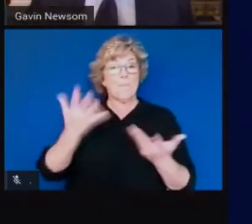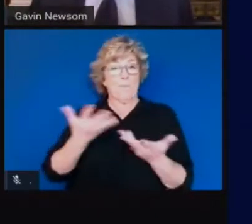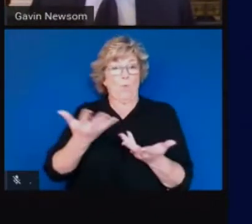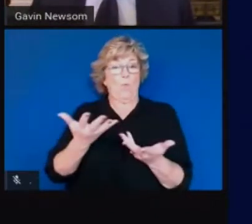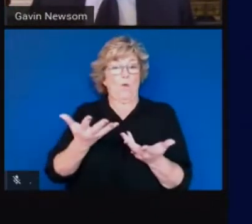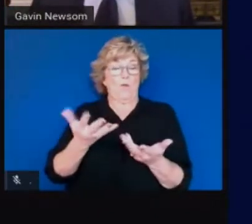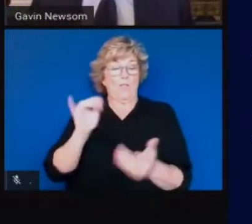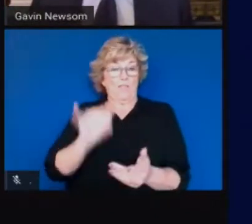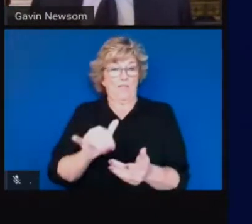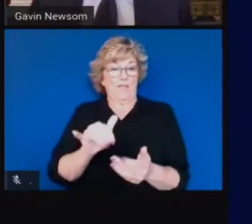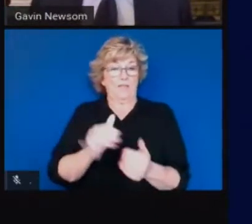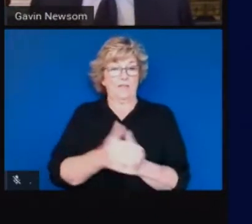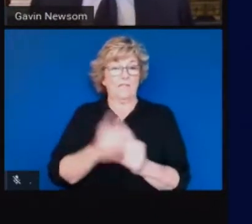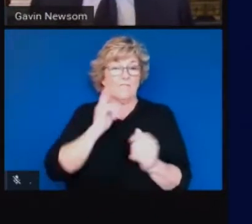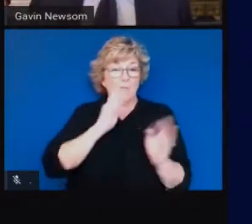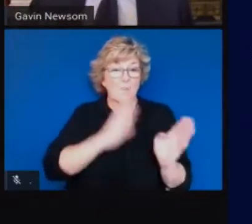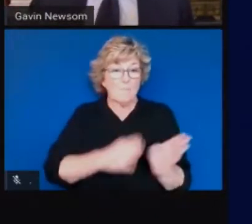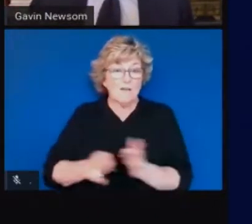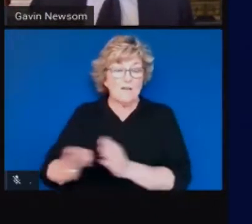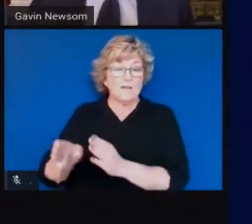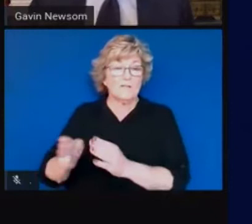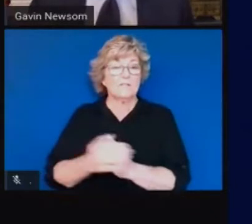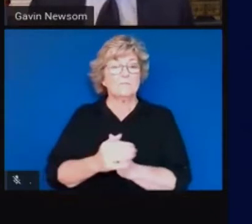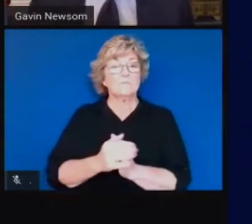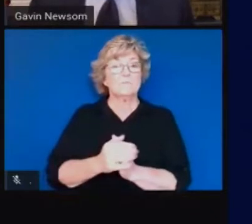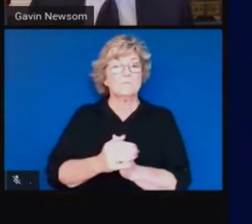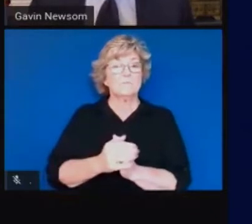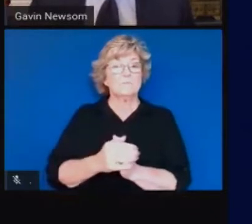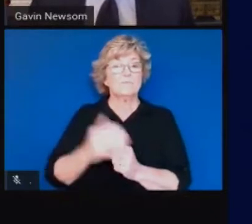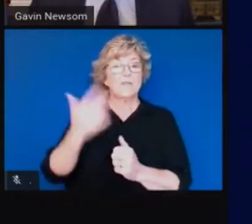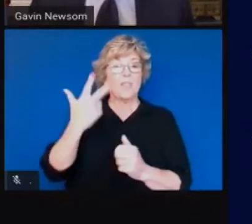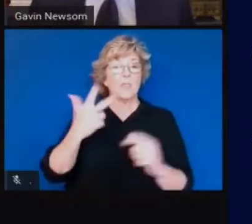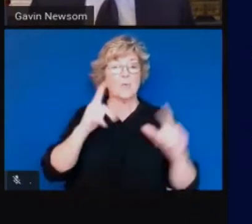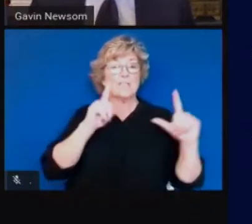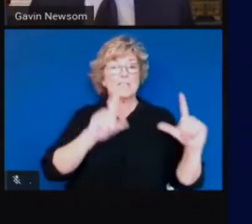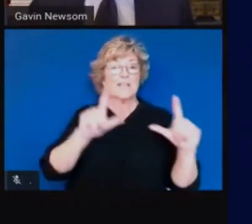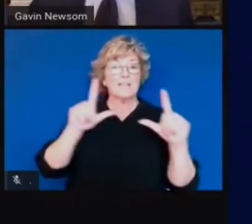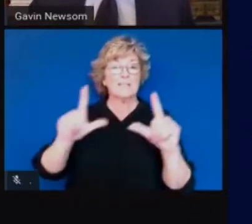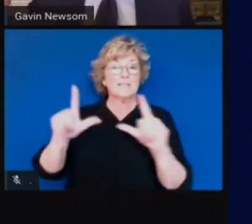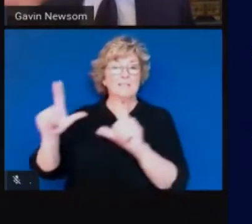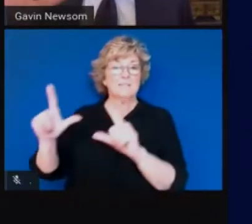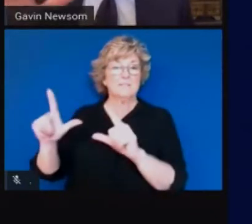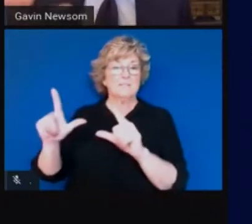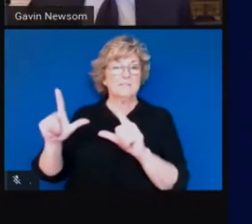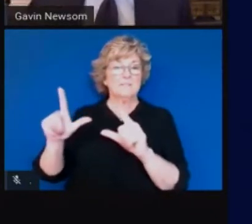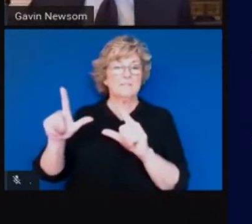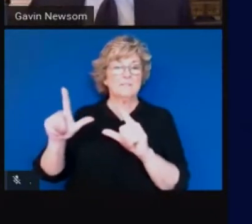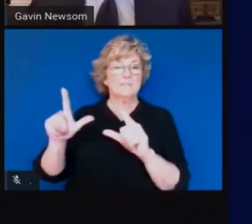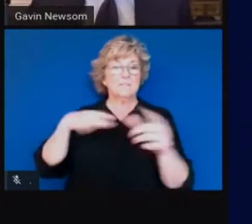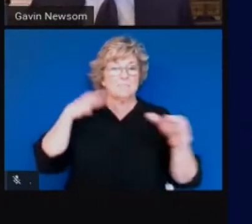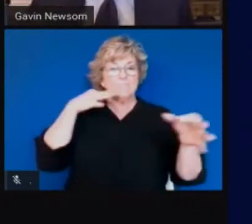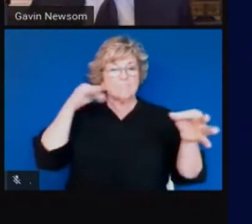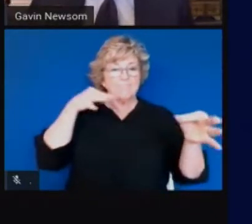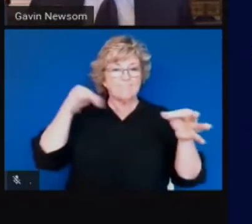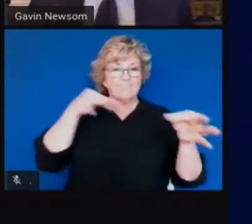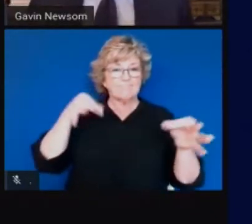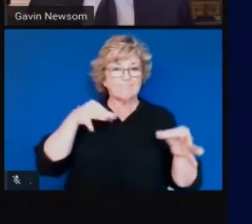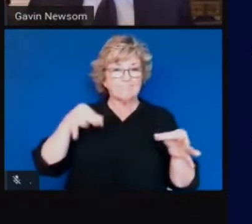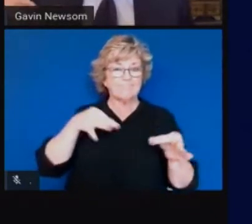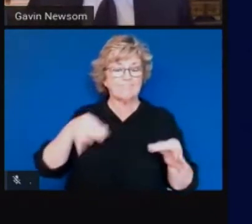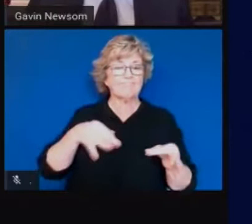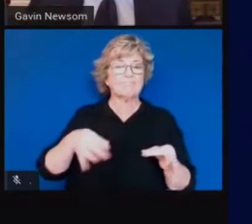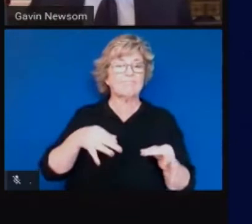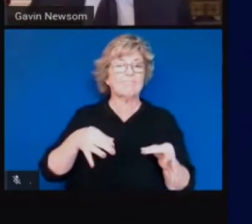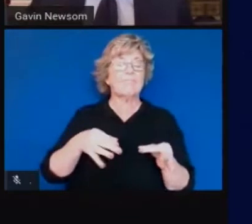is for the purpose of planning. And so I put 3 slides together. We'll present to you, and I'll just walk through very, very briefly. And